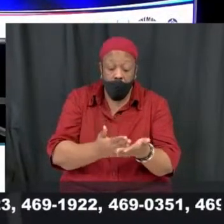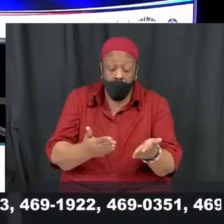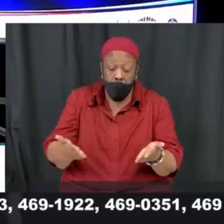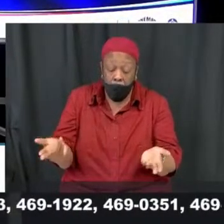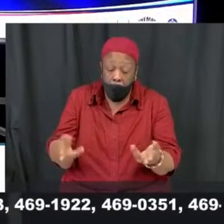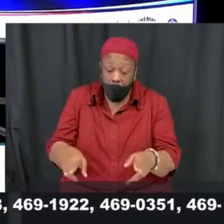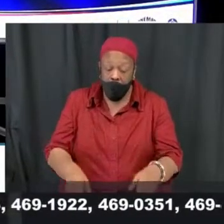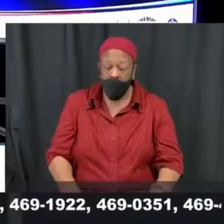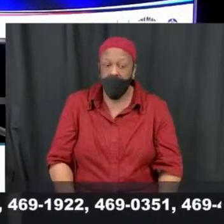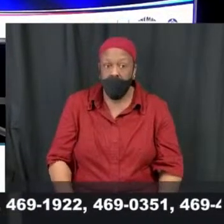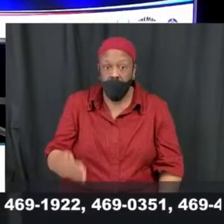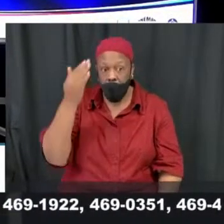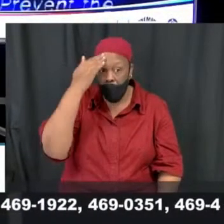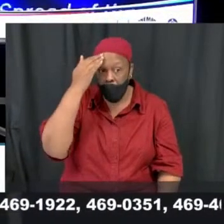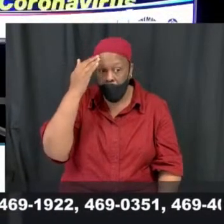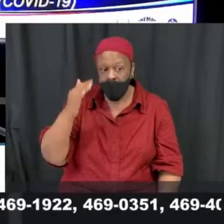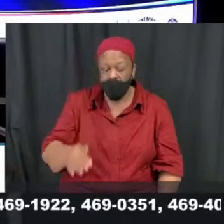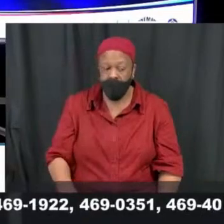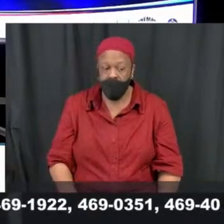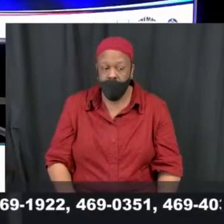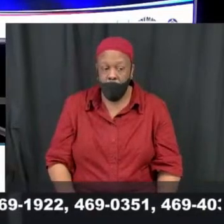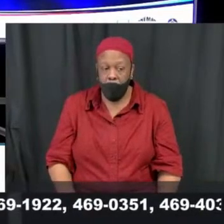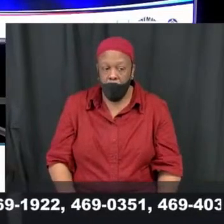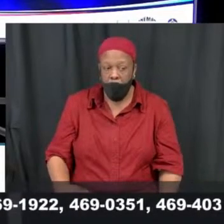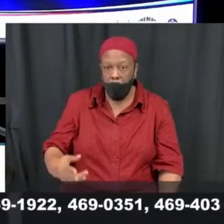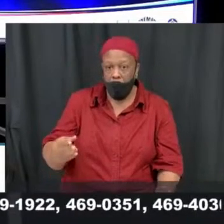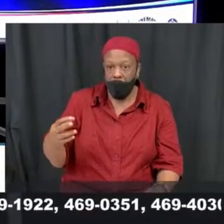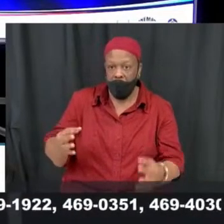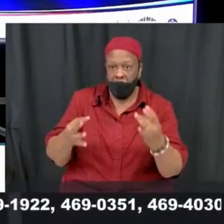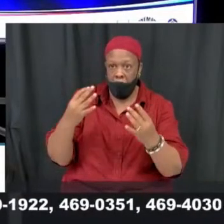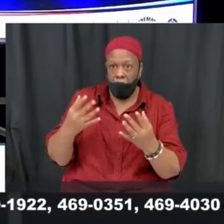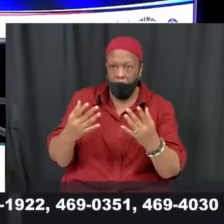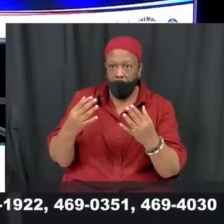force, and of course NEMA and St. Kitts and